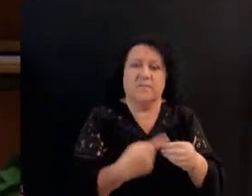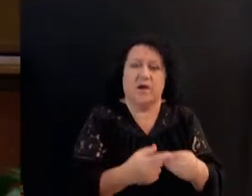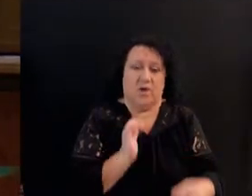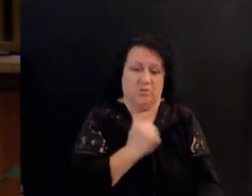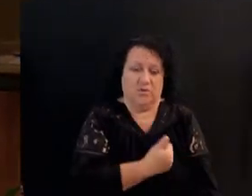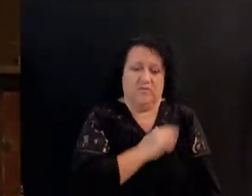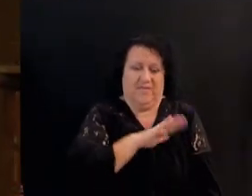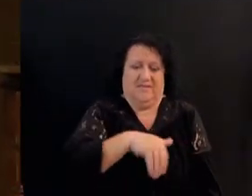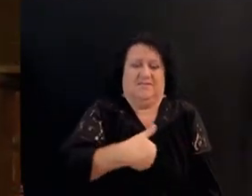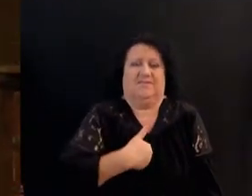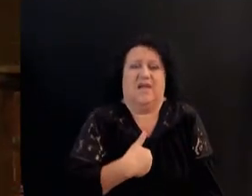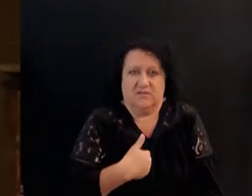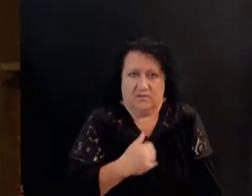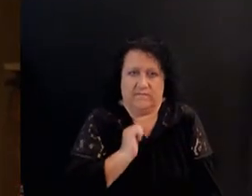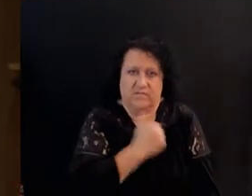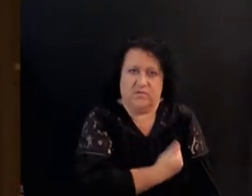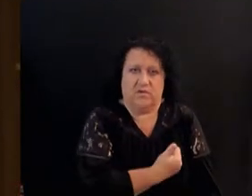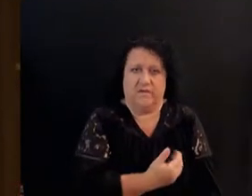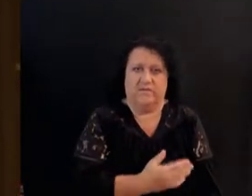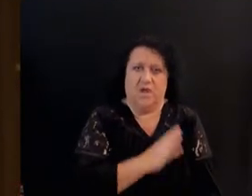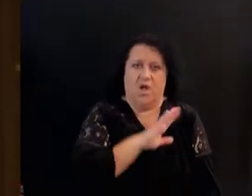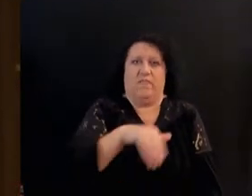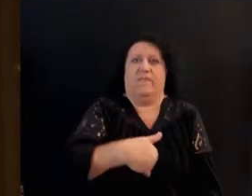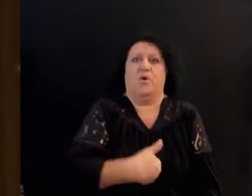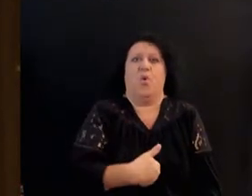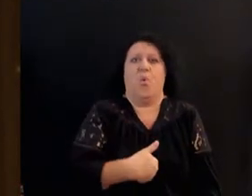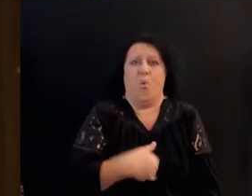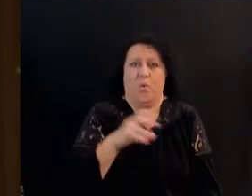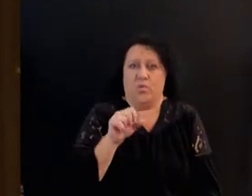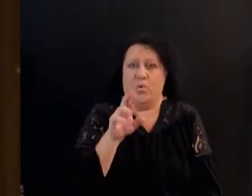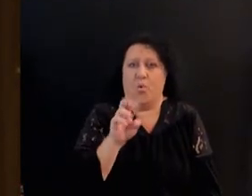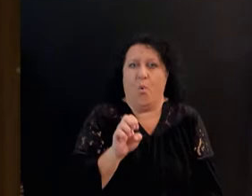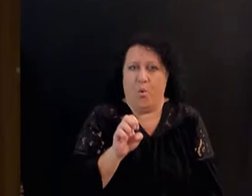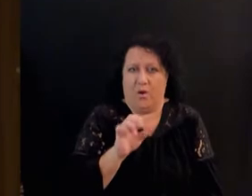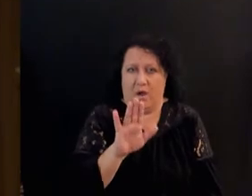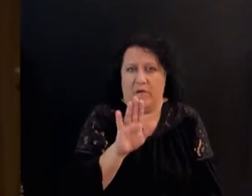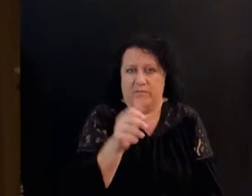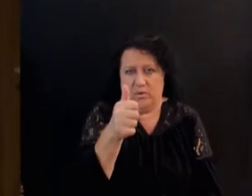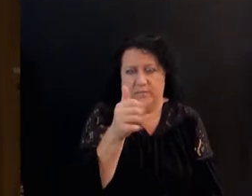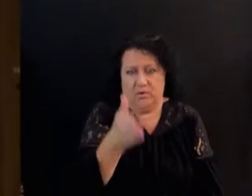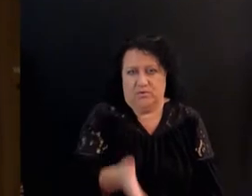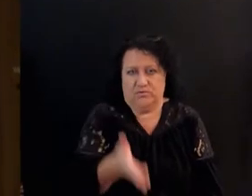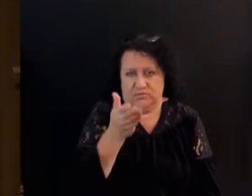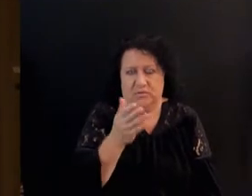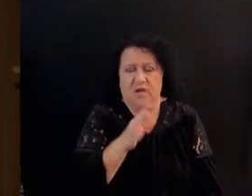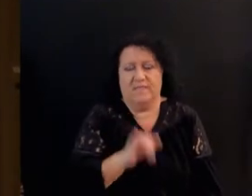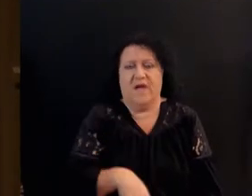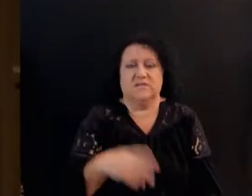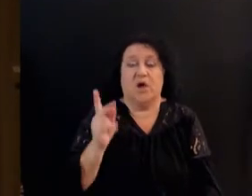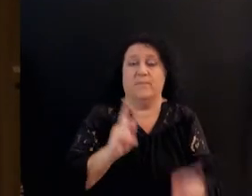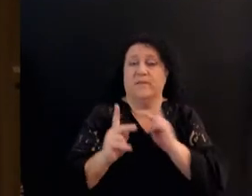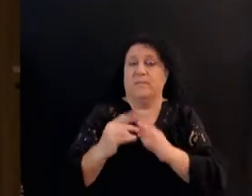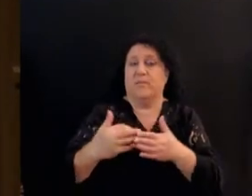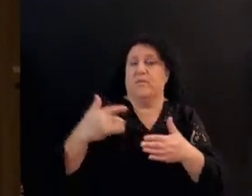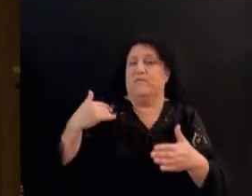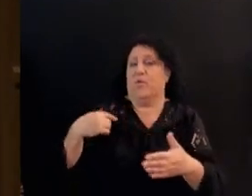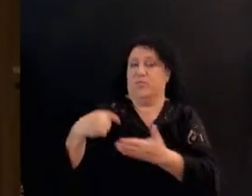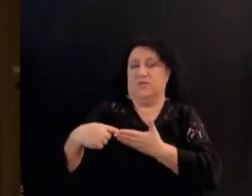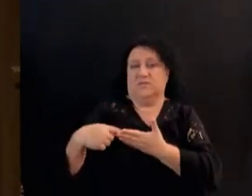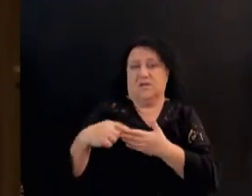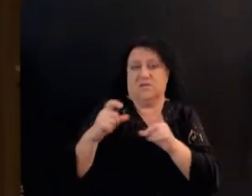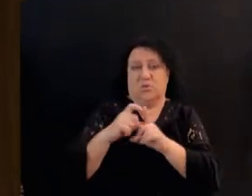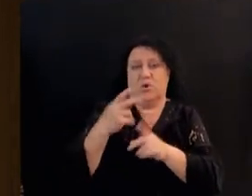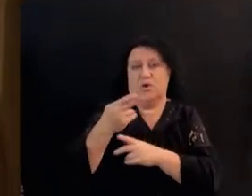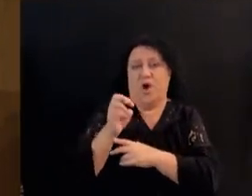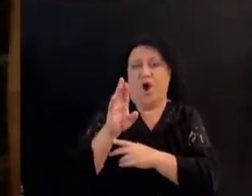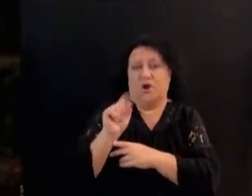you are, the very core of your being. That is how the ancients understood what it meant to speak of your heart, the heart of who